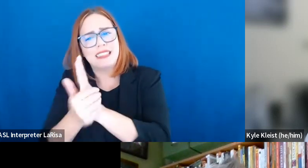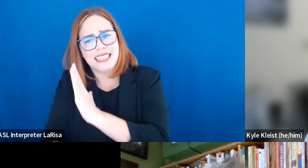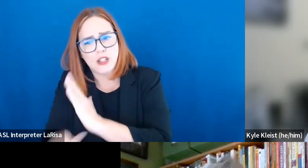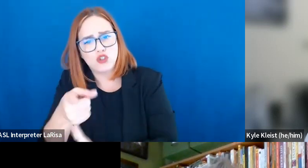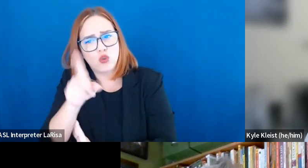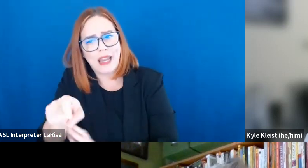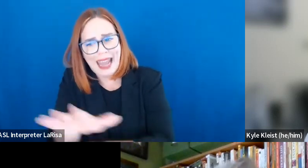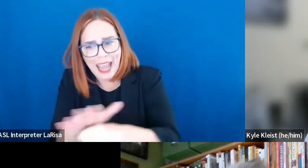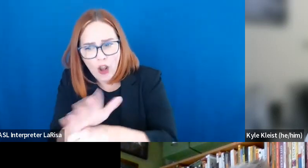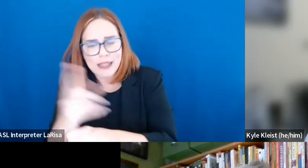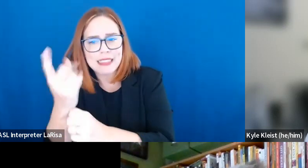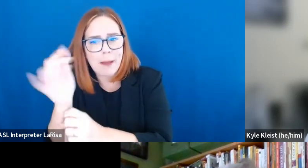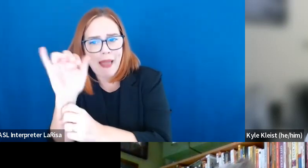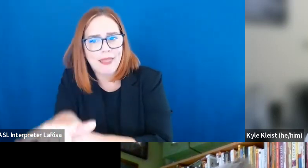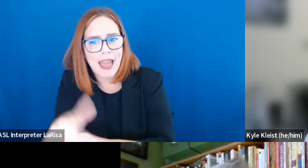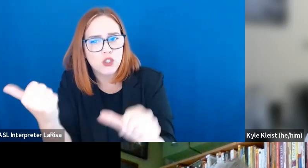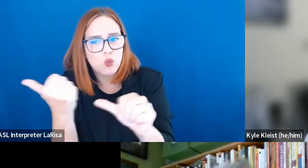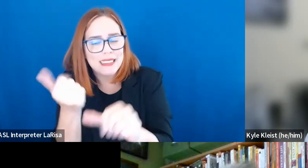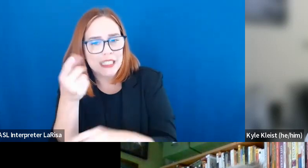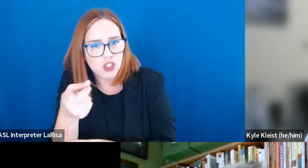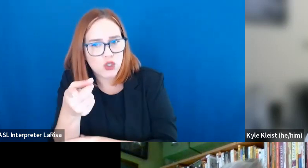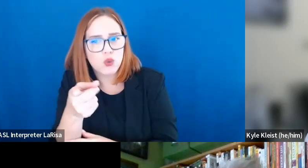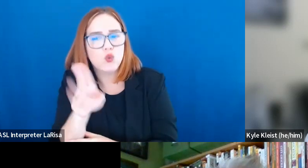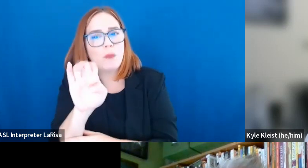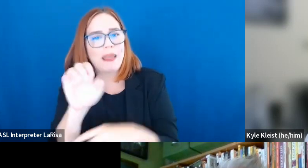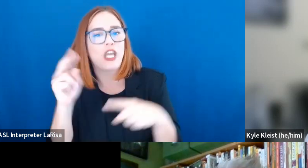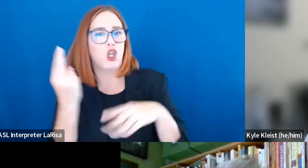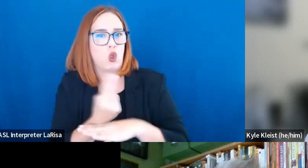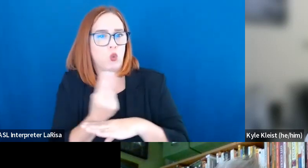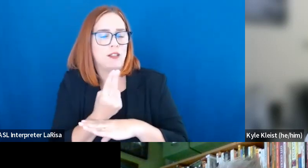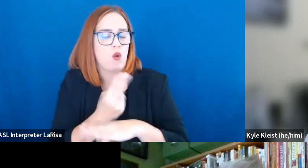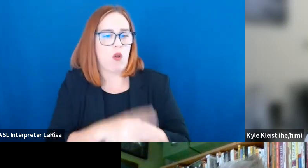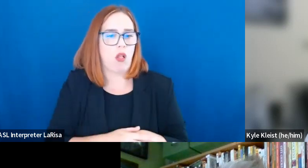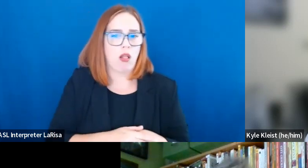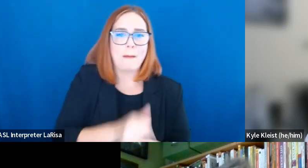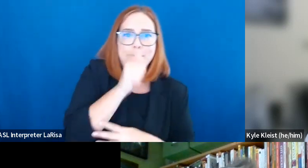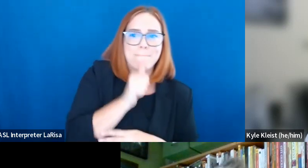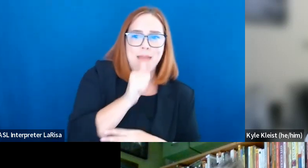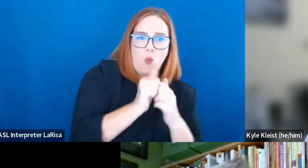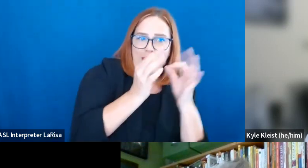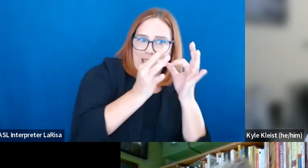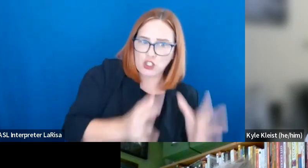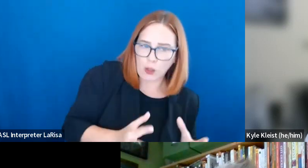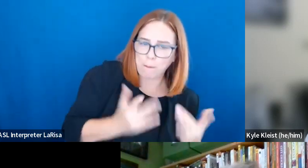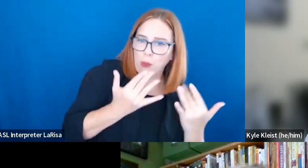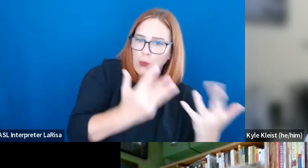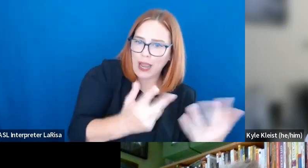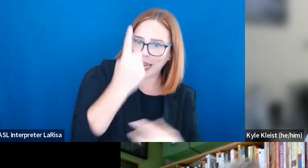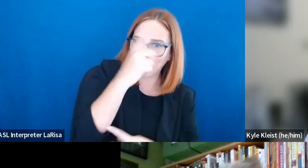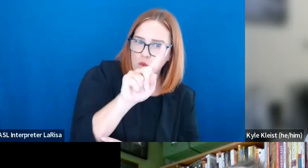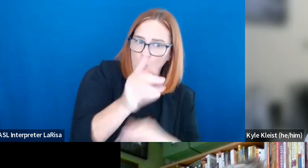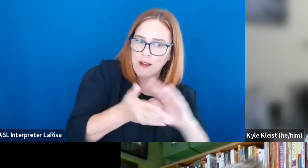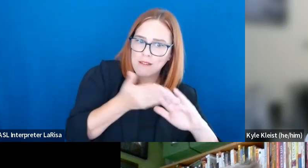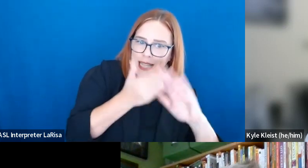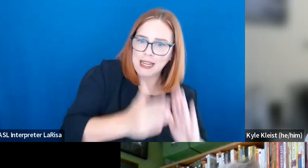that to assist you, to be useful when it comes to balancing communication,